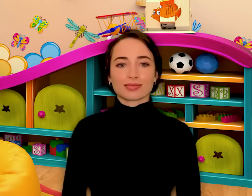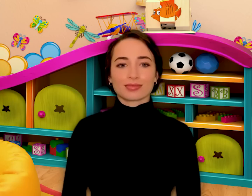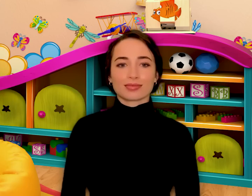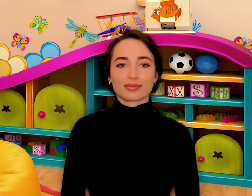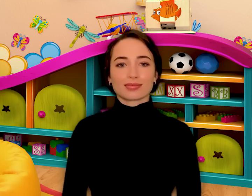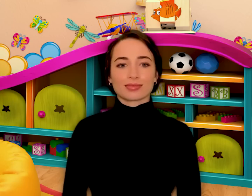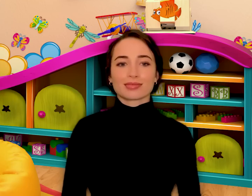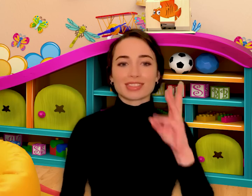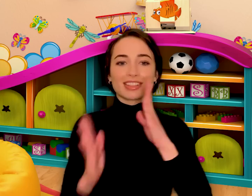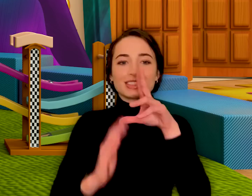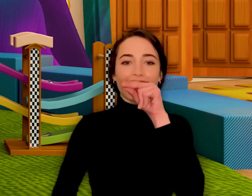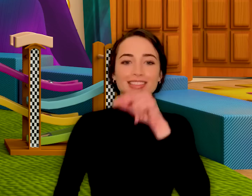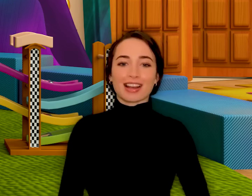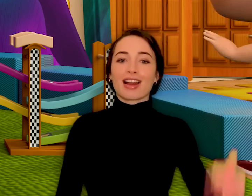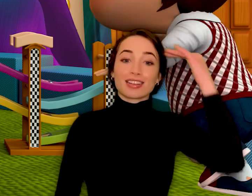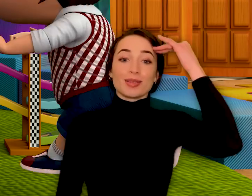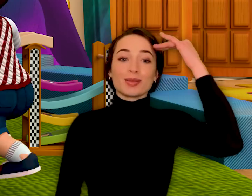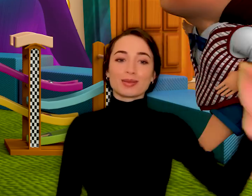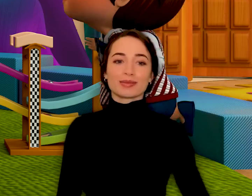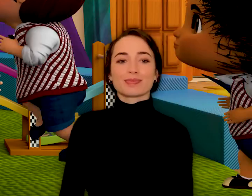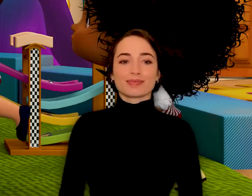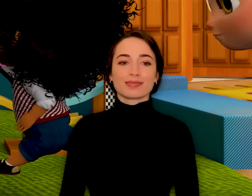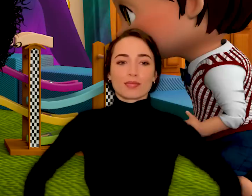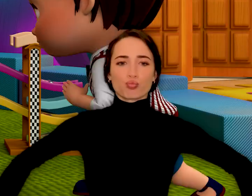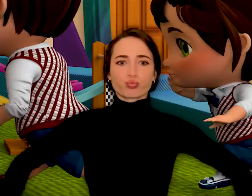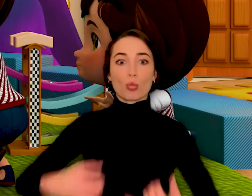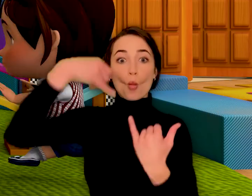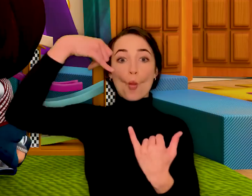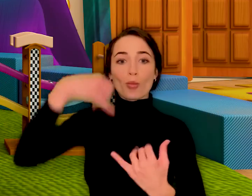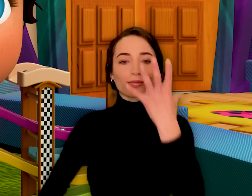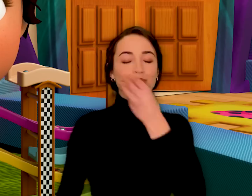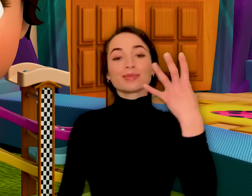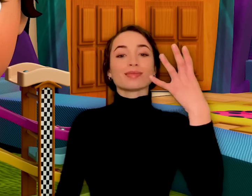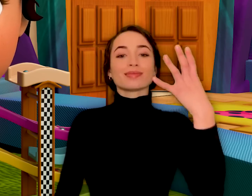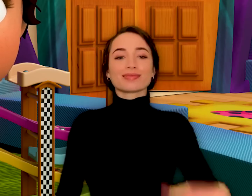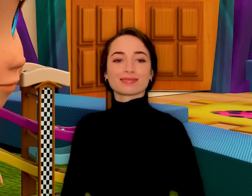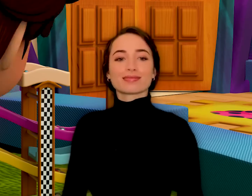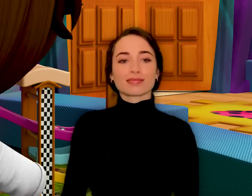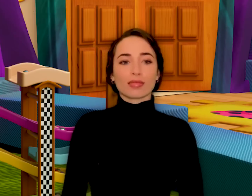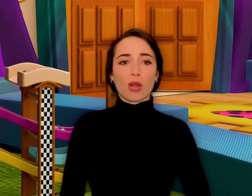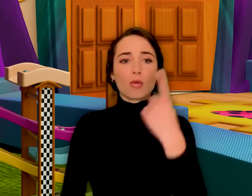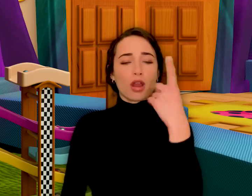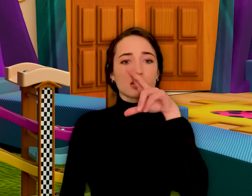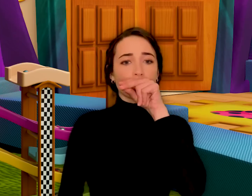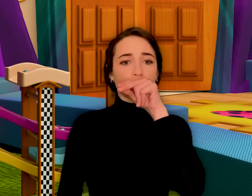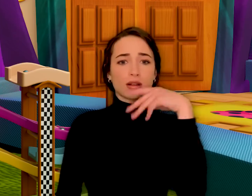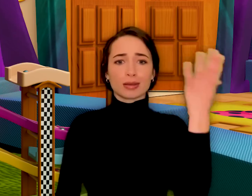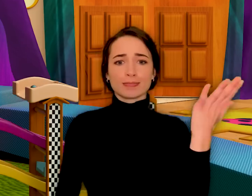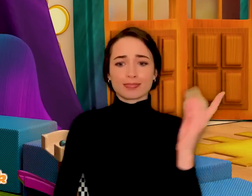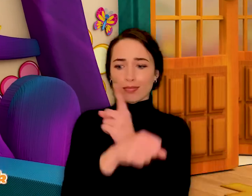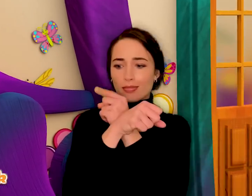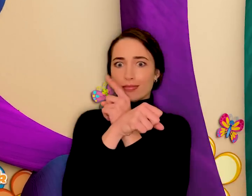ducks six little ducks that I once knew fat ones skandy ones Fair ones too but the one little a